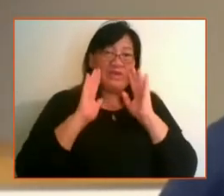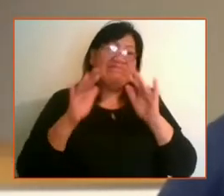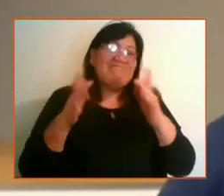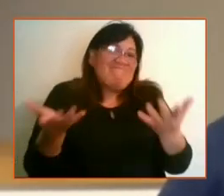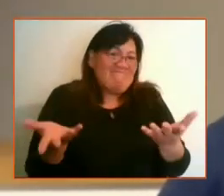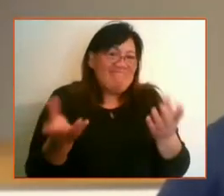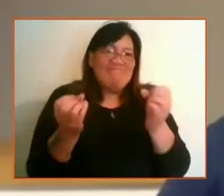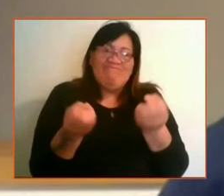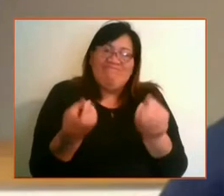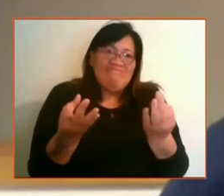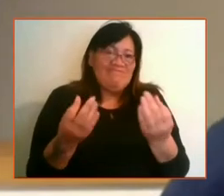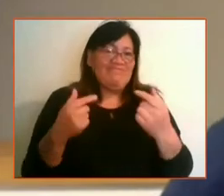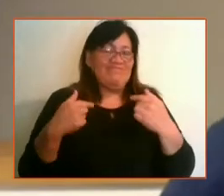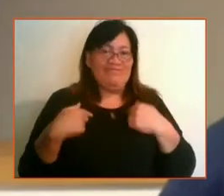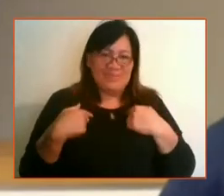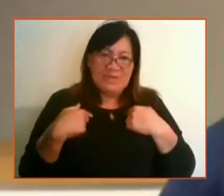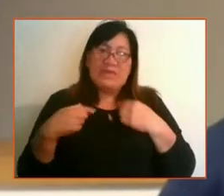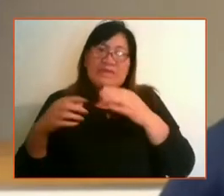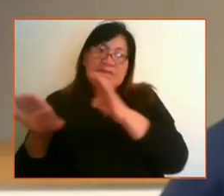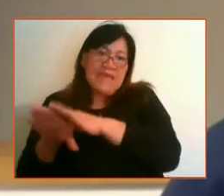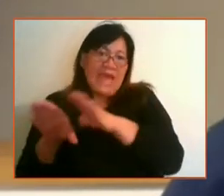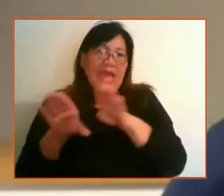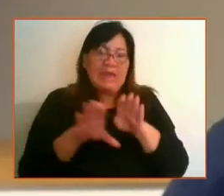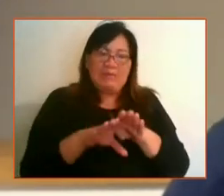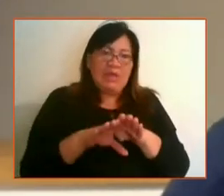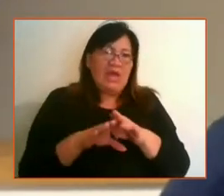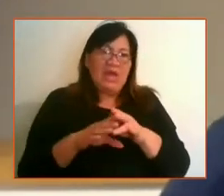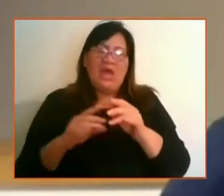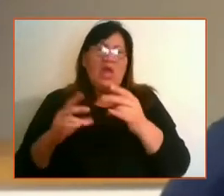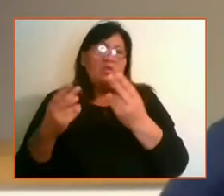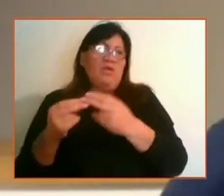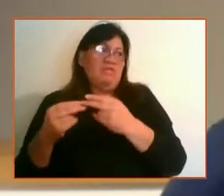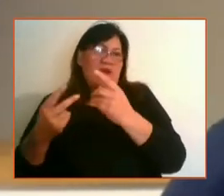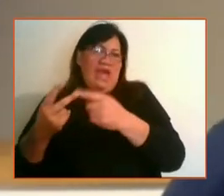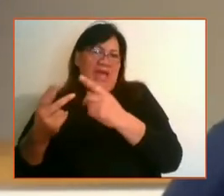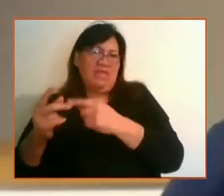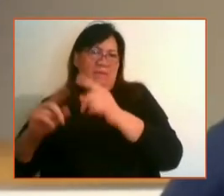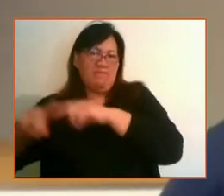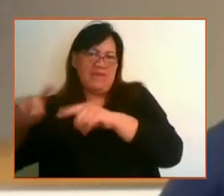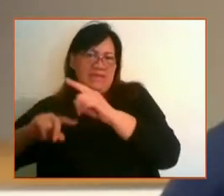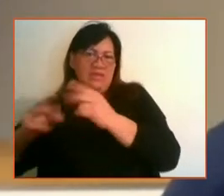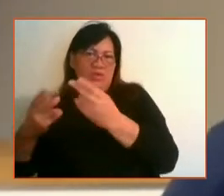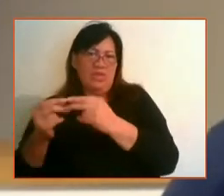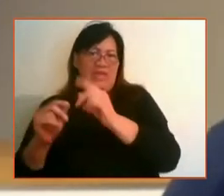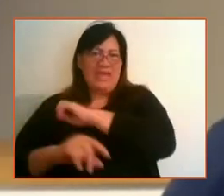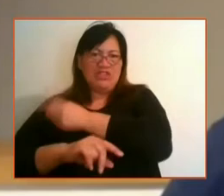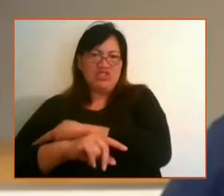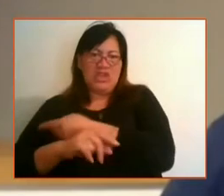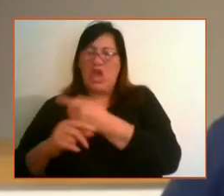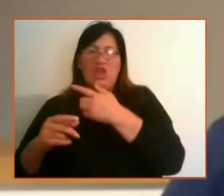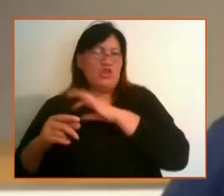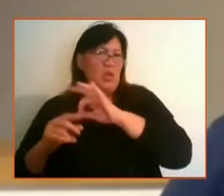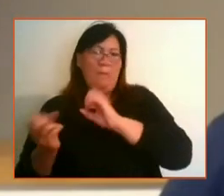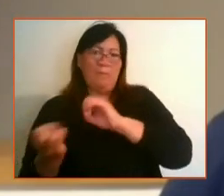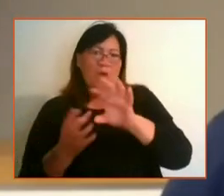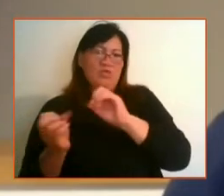Facebook, as likewise I probably don't do that with the meetings that I have with the energy sector as well.